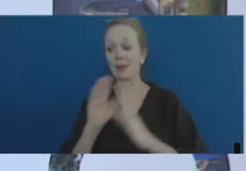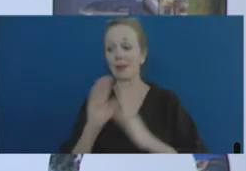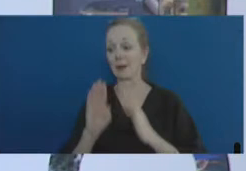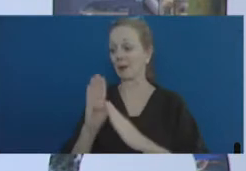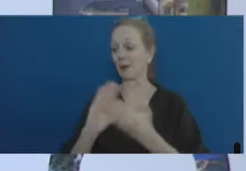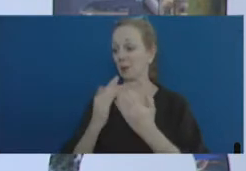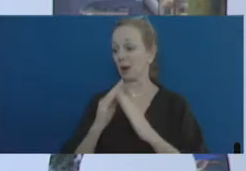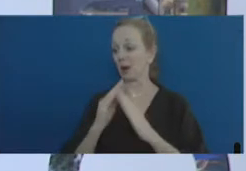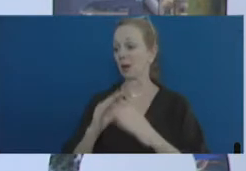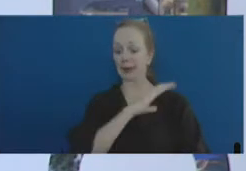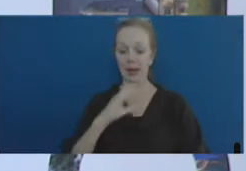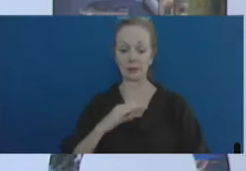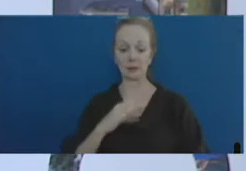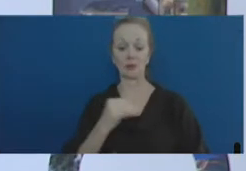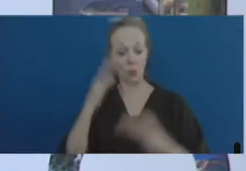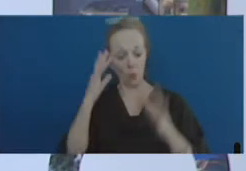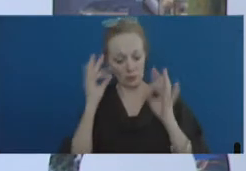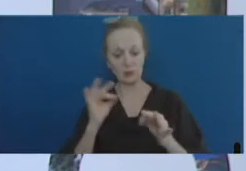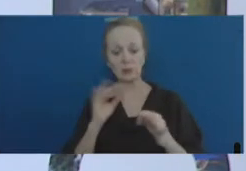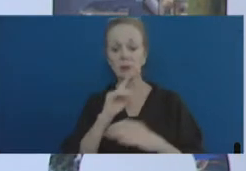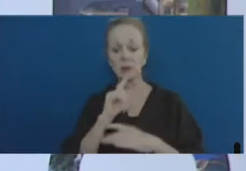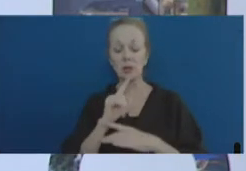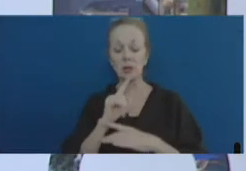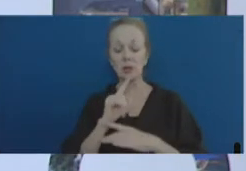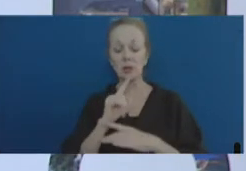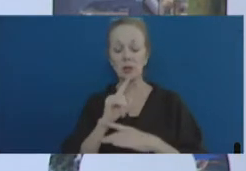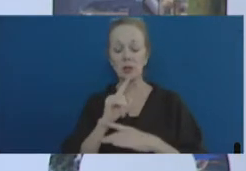Council wants certainty. And so